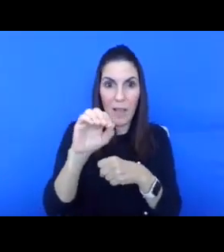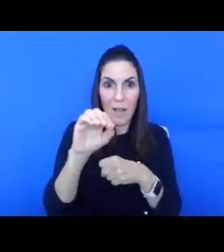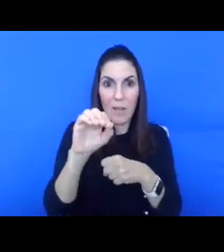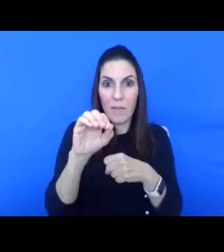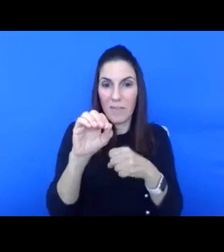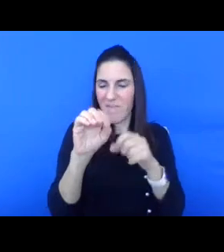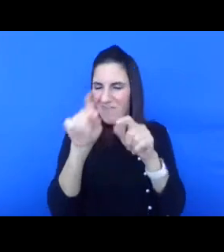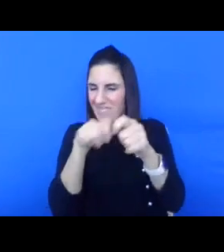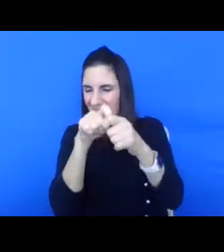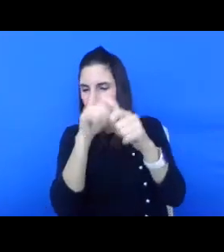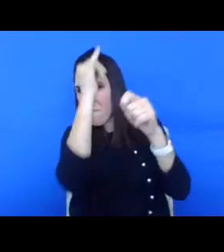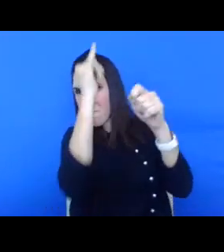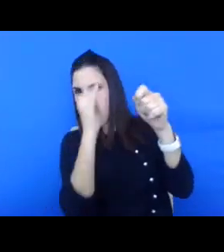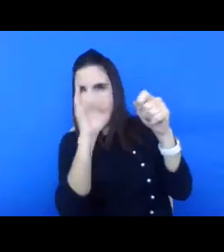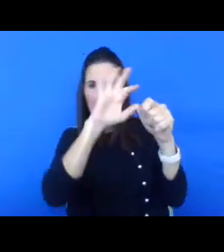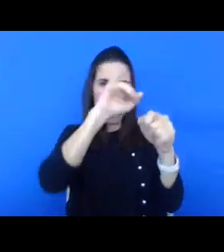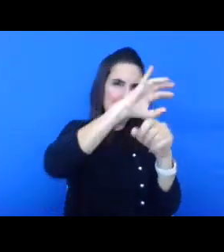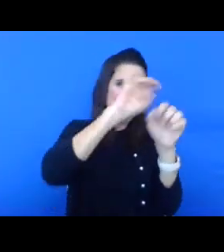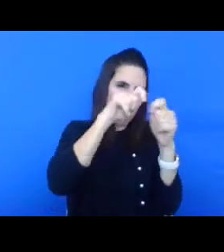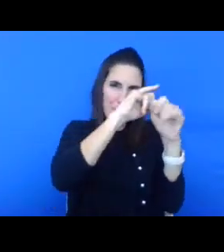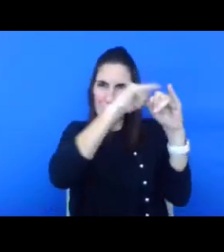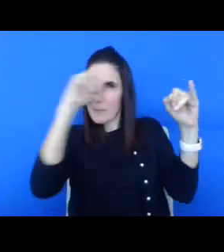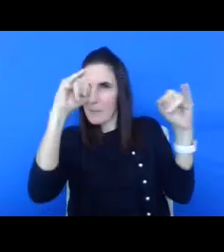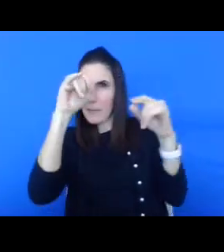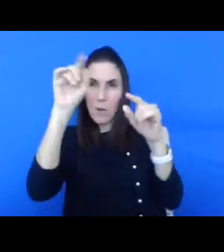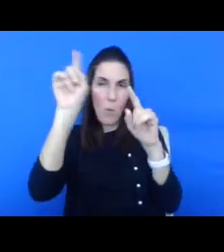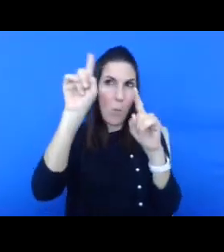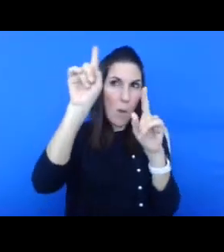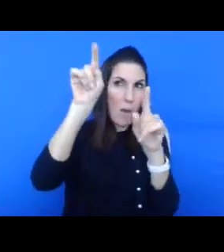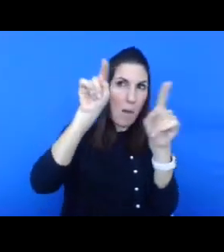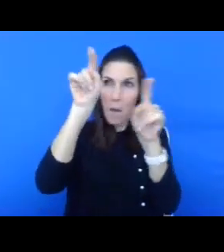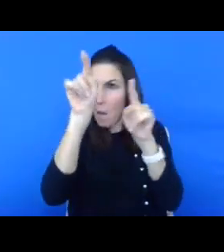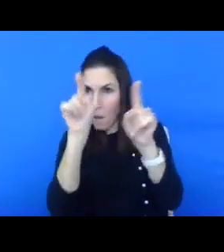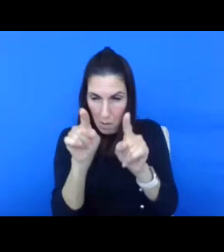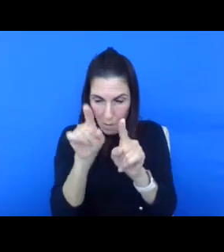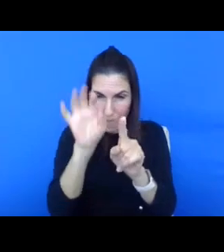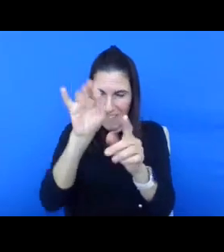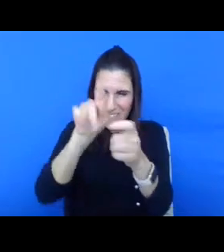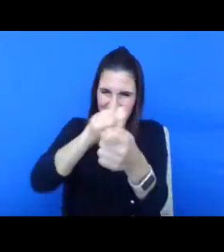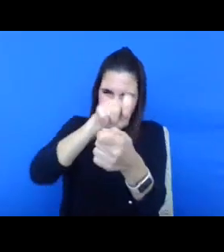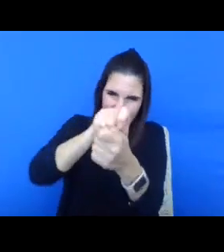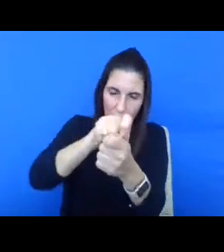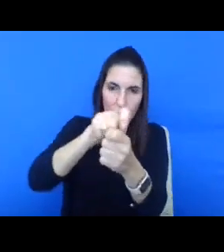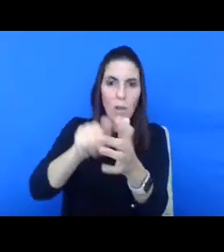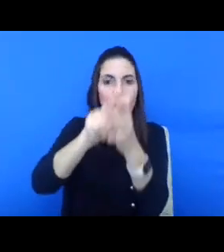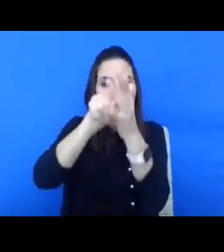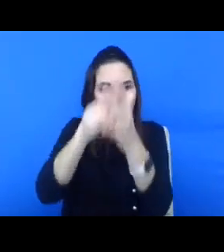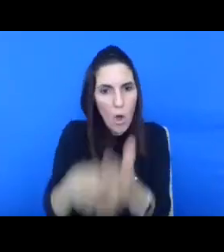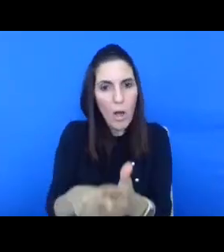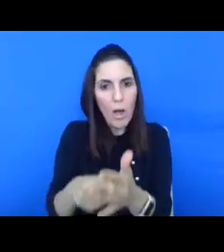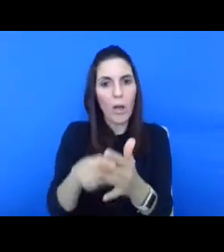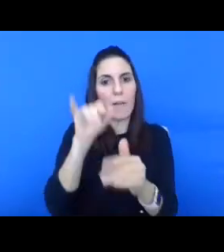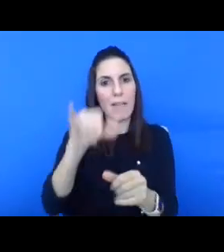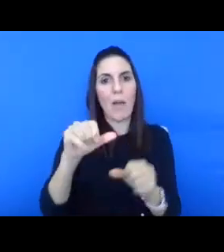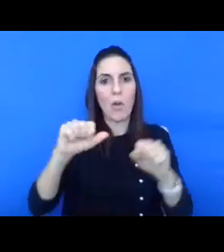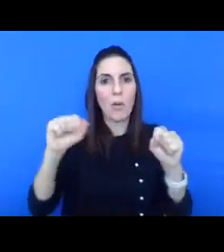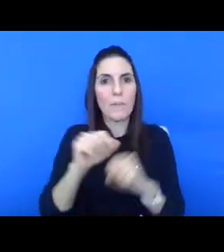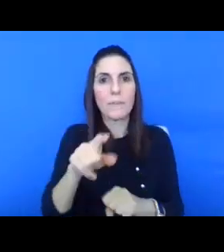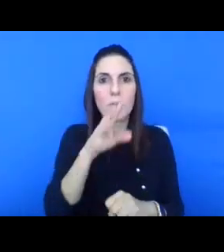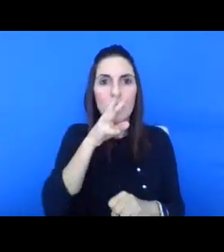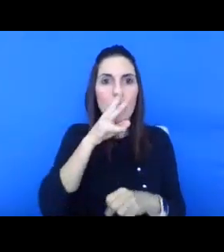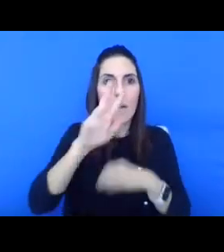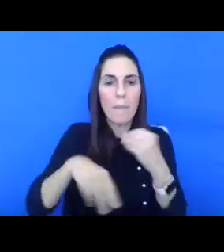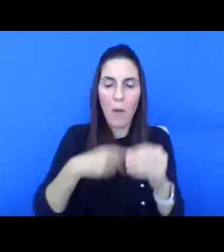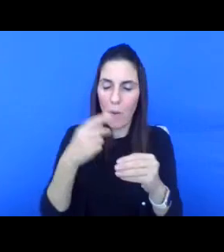where you want it to be if you want the perfect snowfall scenario. If you want to get fancy, we got a little fancy earlier talking about atmospheric